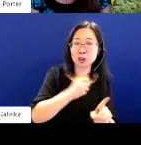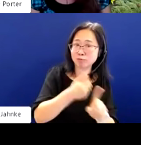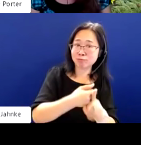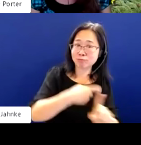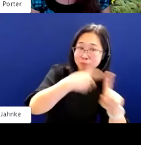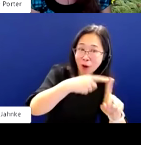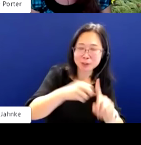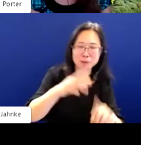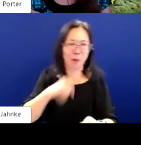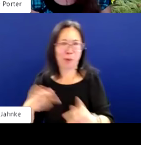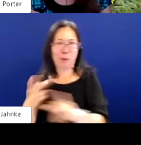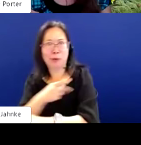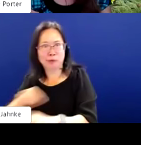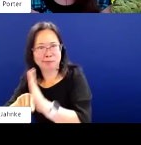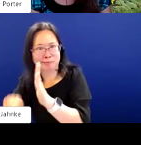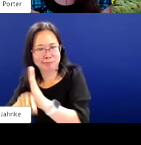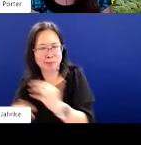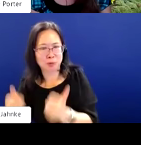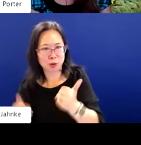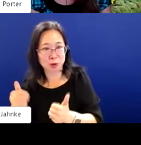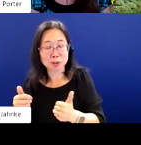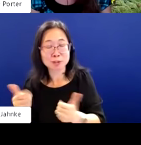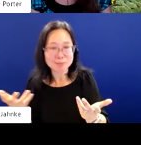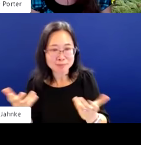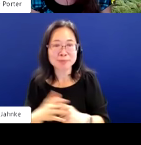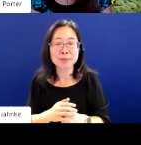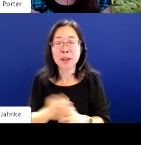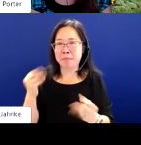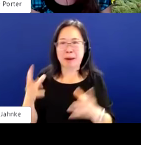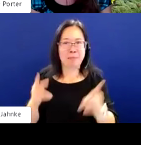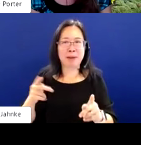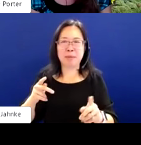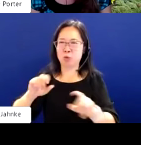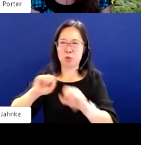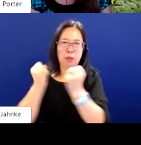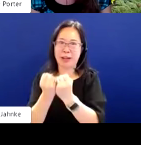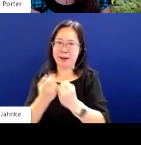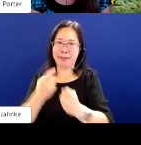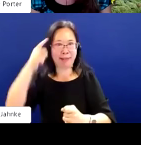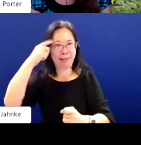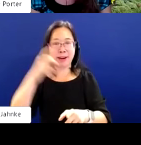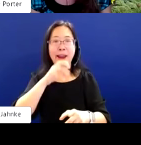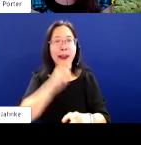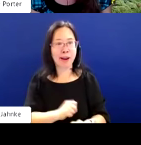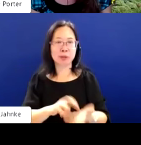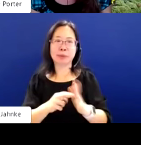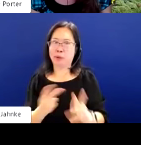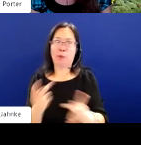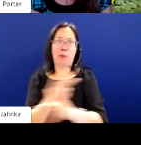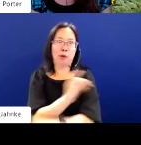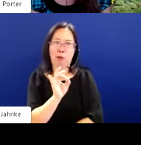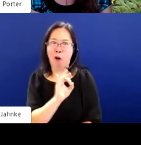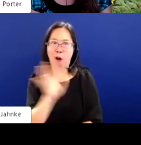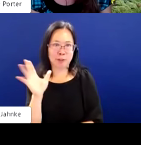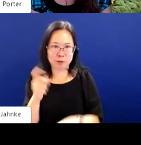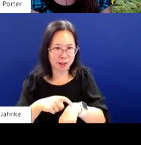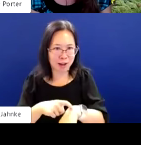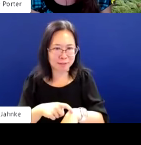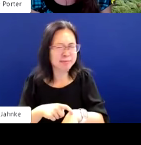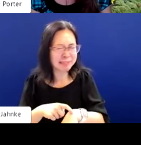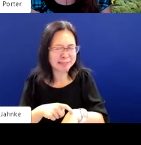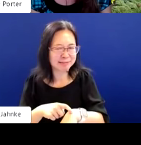a lot of people in society think about getting older as being the worst of times. And I guess that list